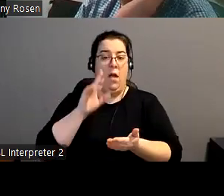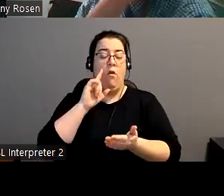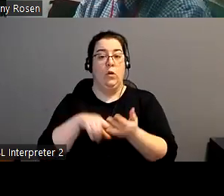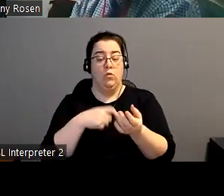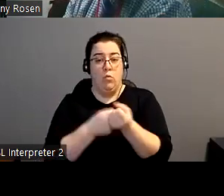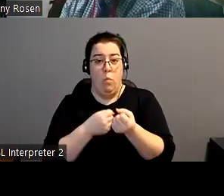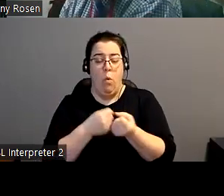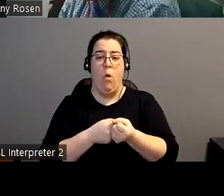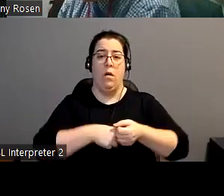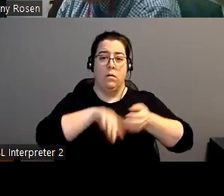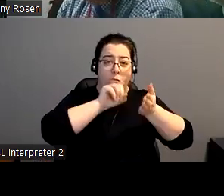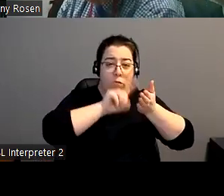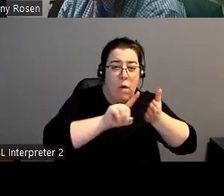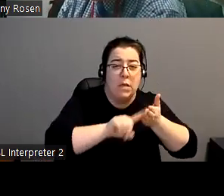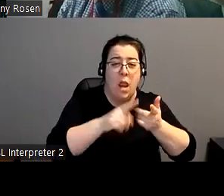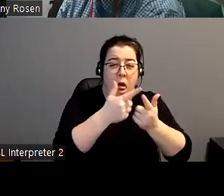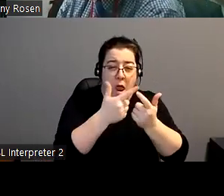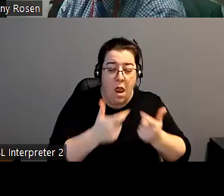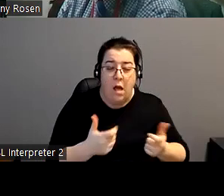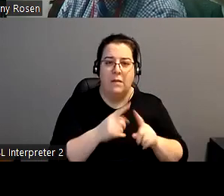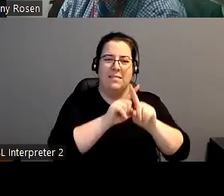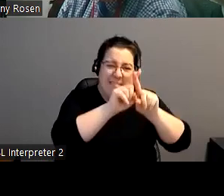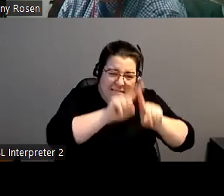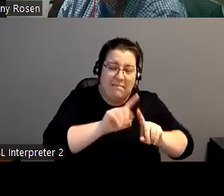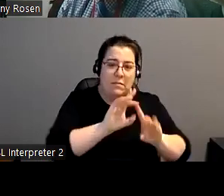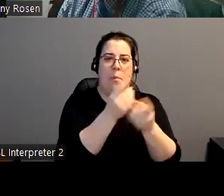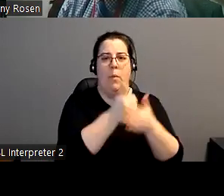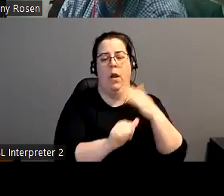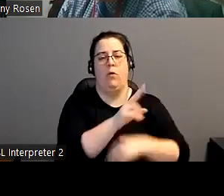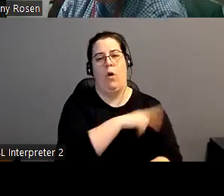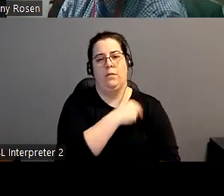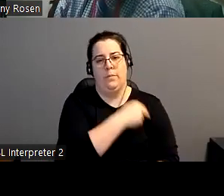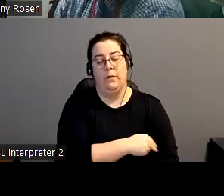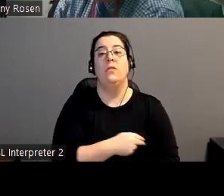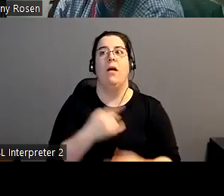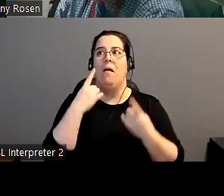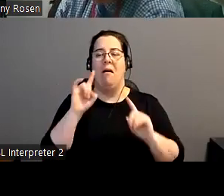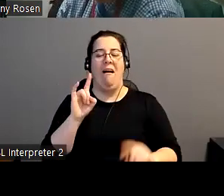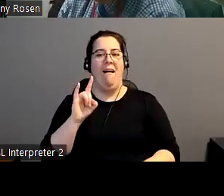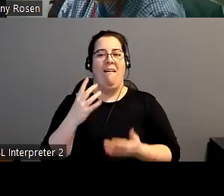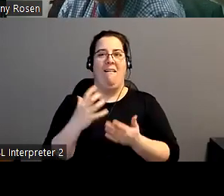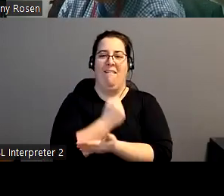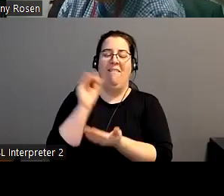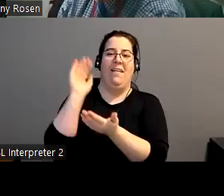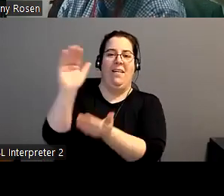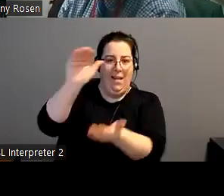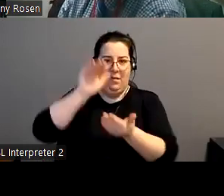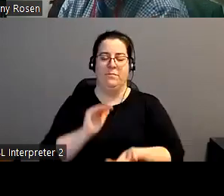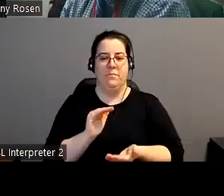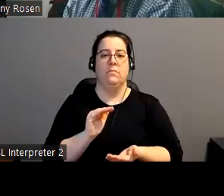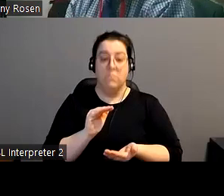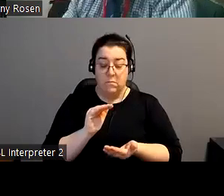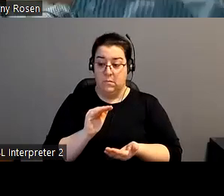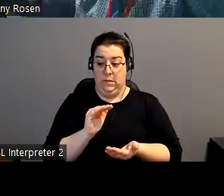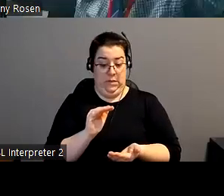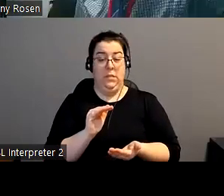funding. And we used this funding to grow and fully fund our team, to